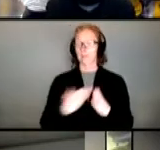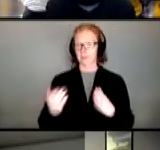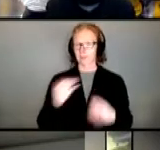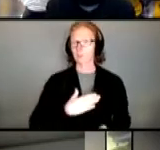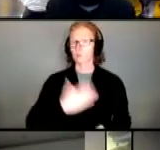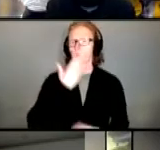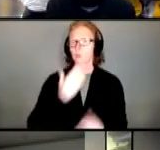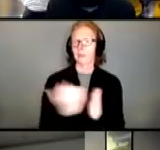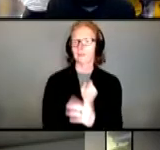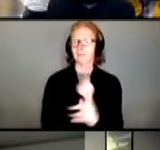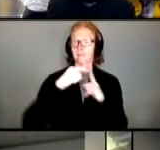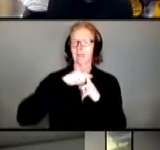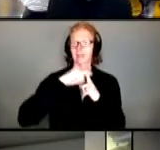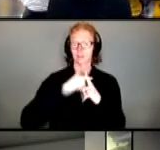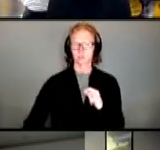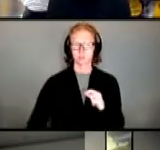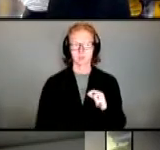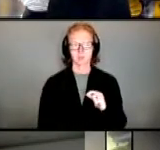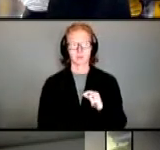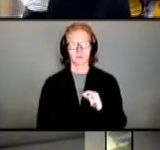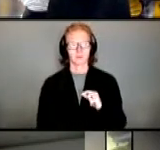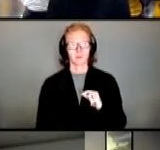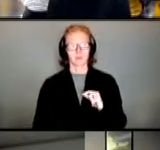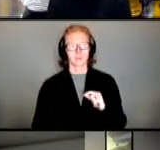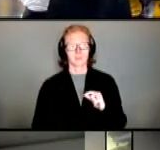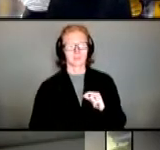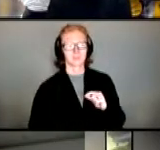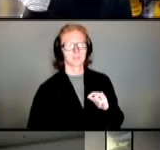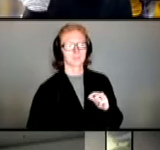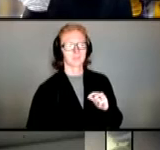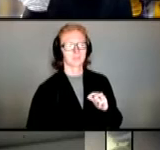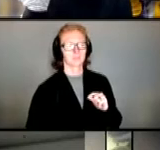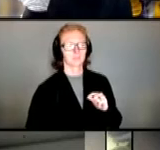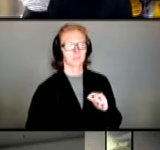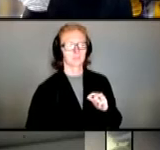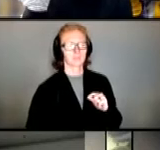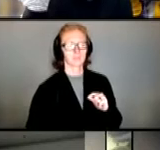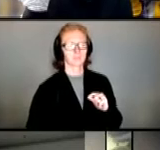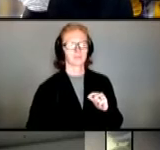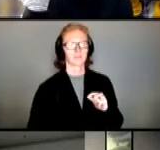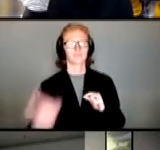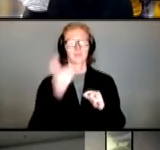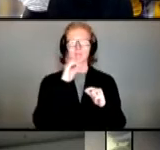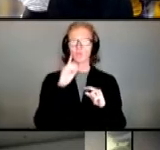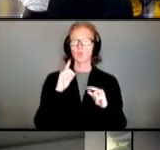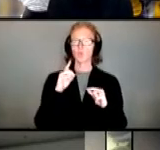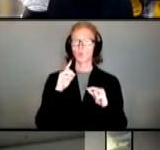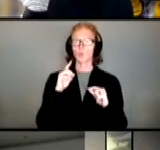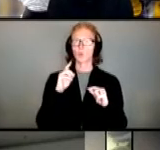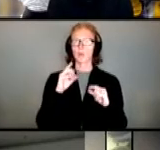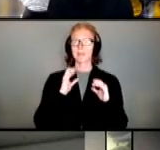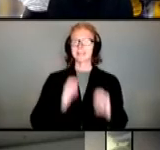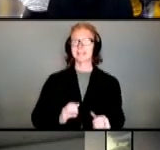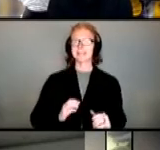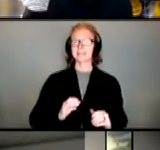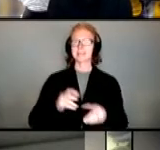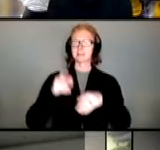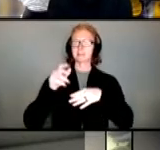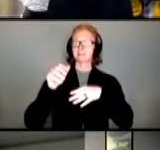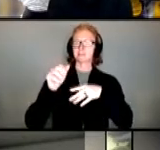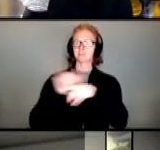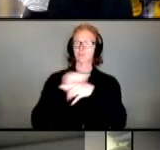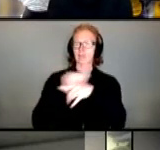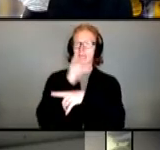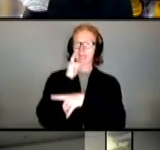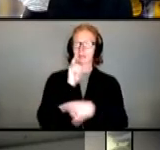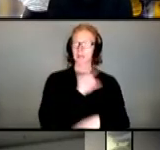getting was going to the citizens police training. And I think it would